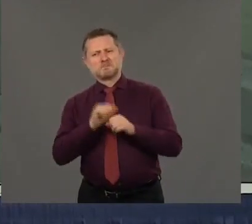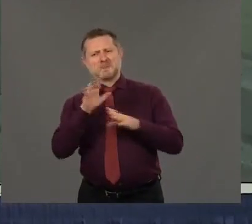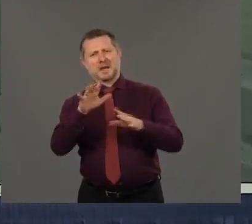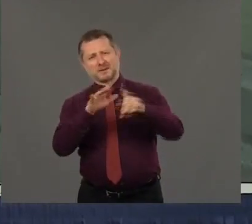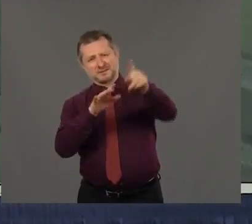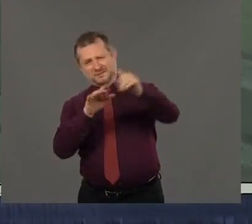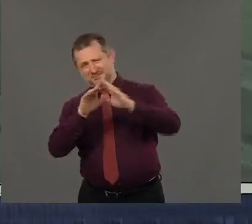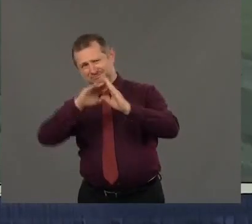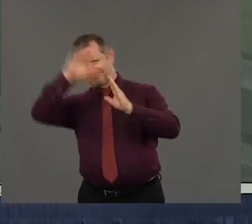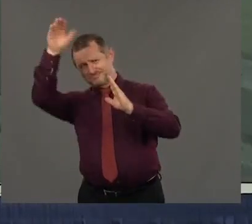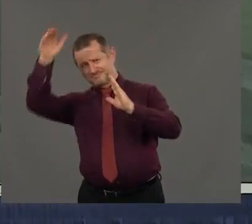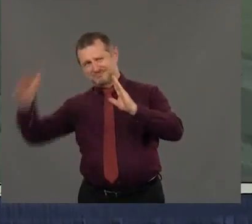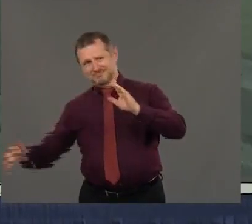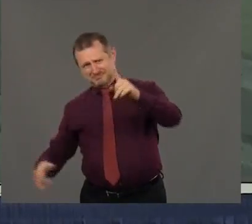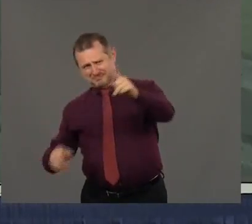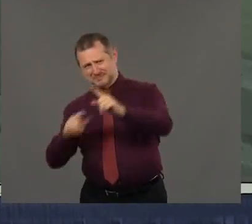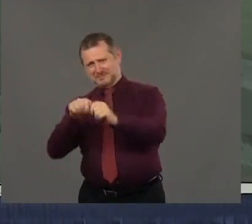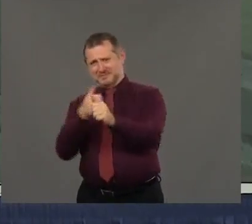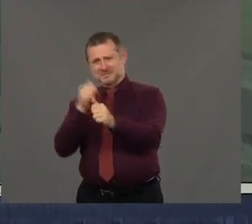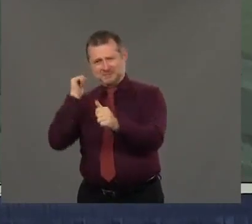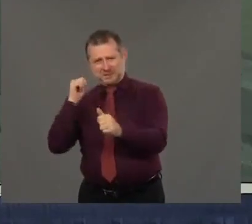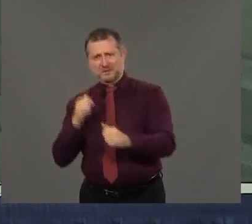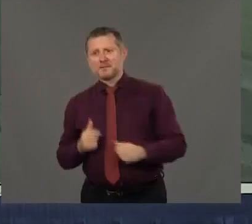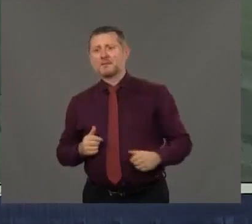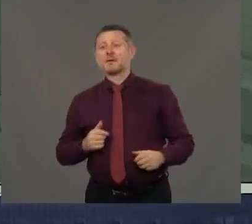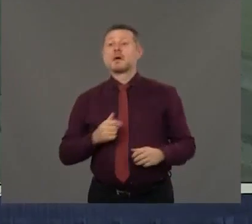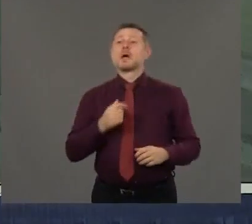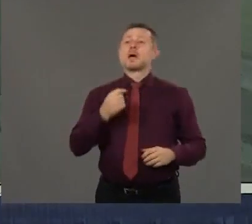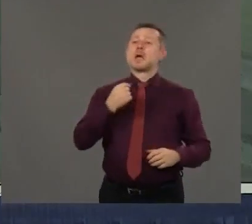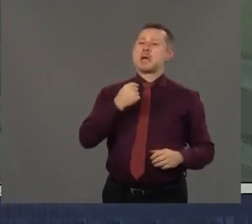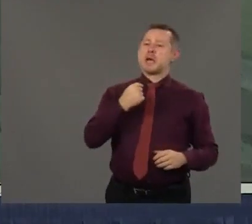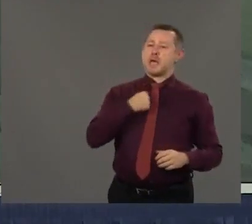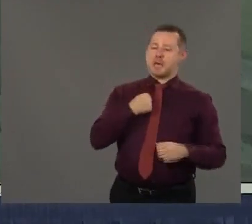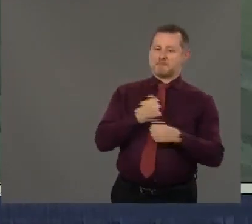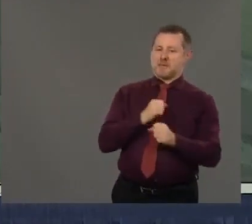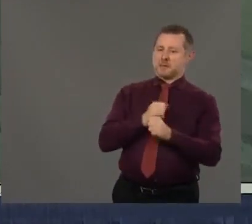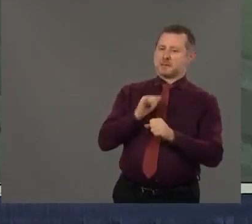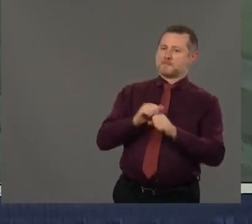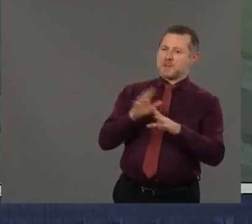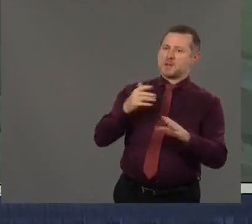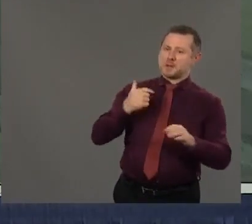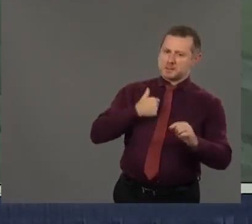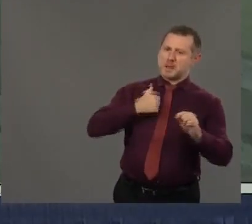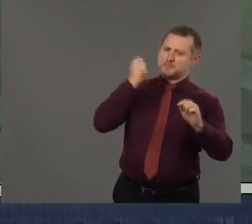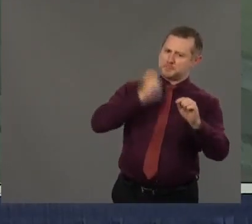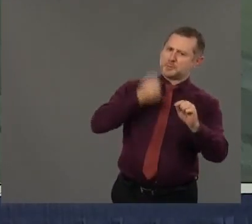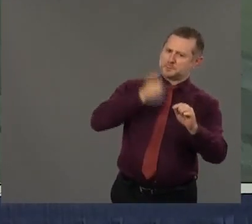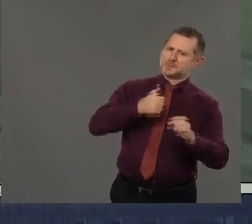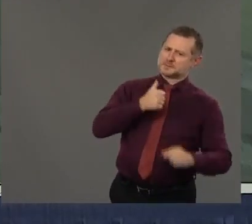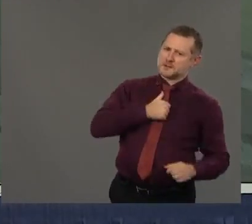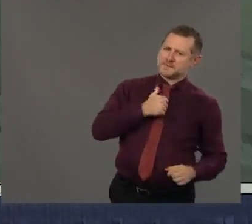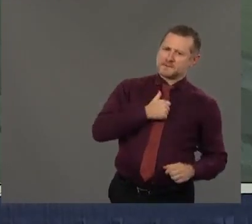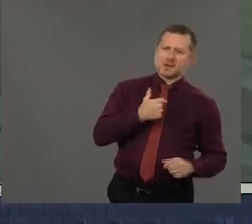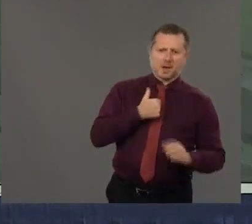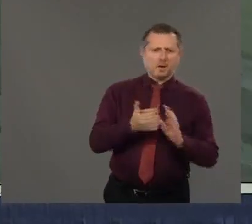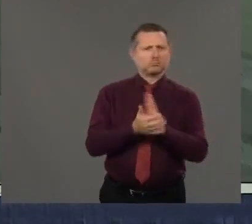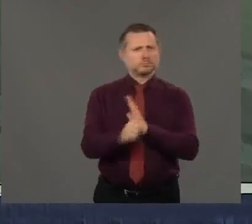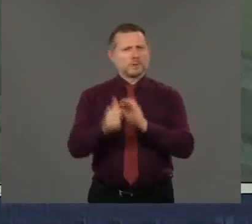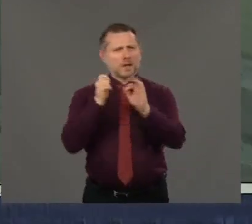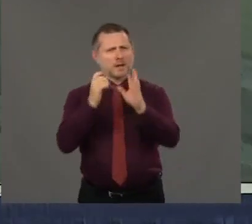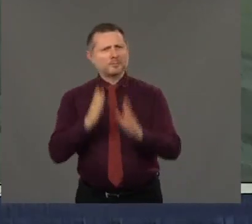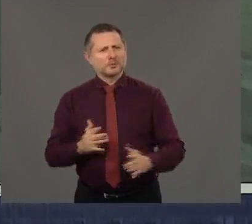made. I made it. I carved it myself. I'm a sculptor. Did you know? Yes, it's in